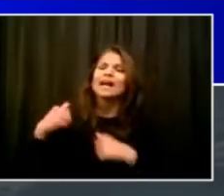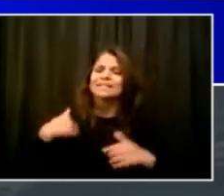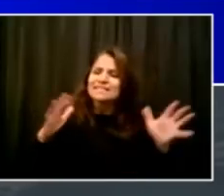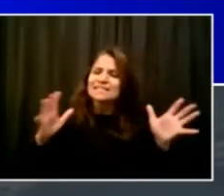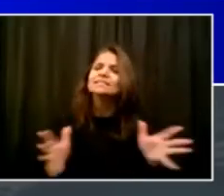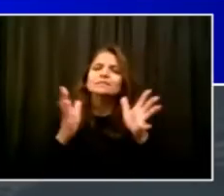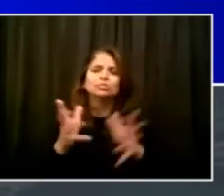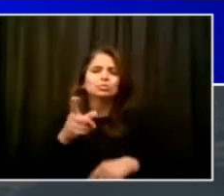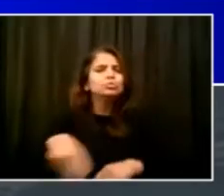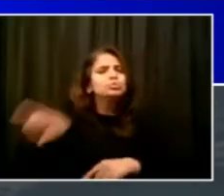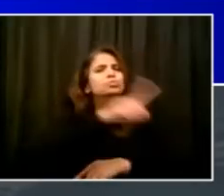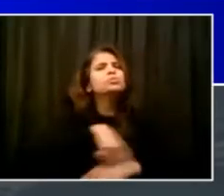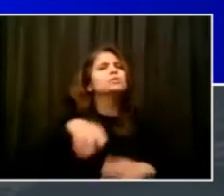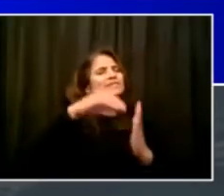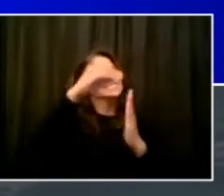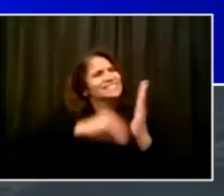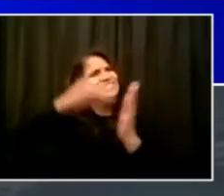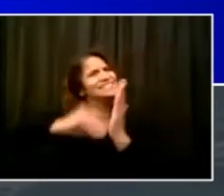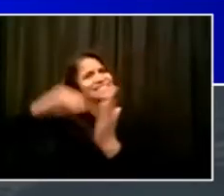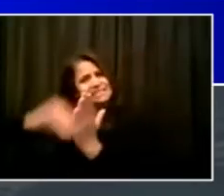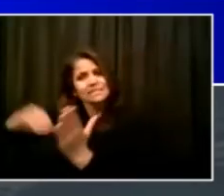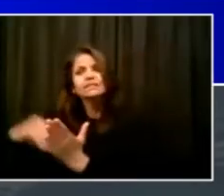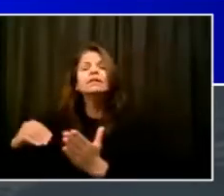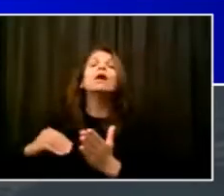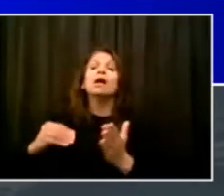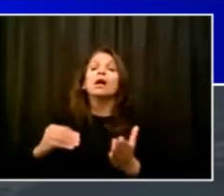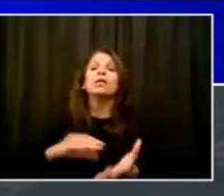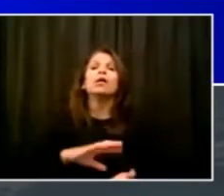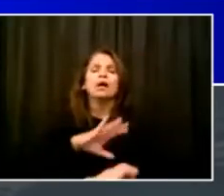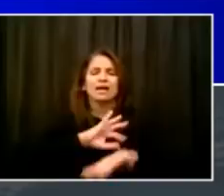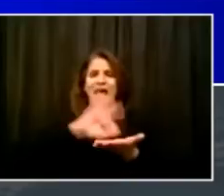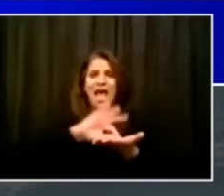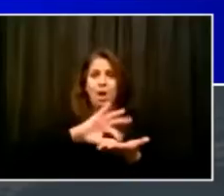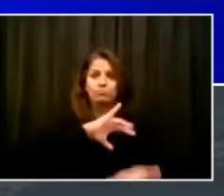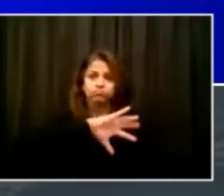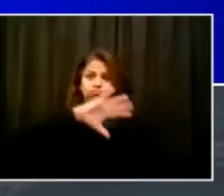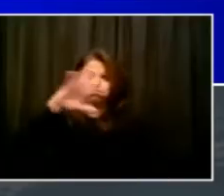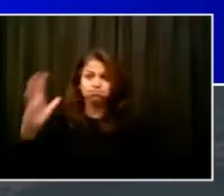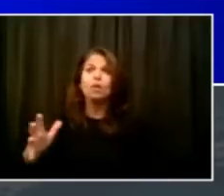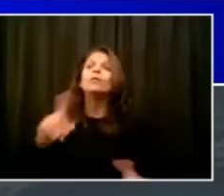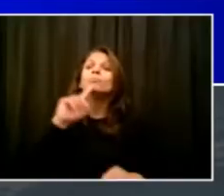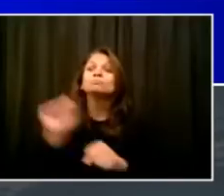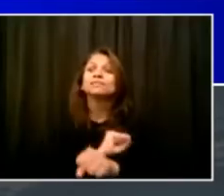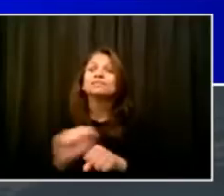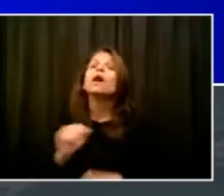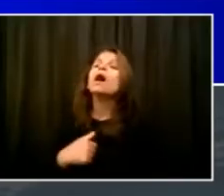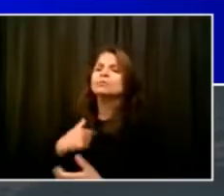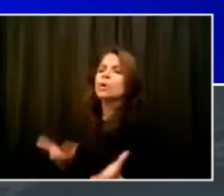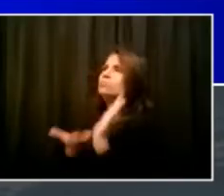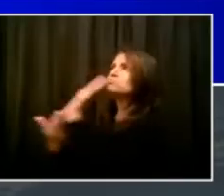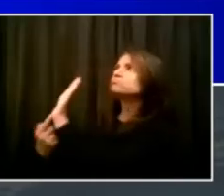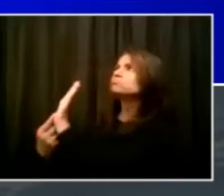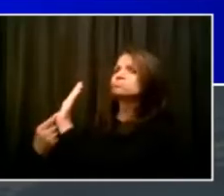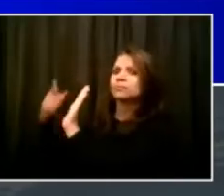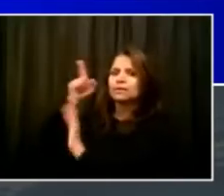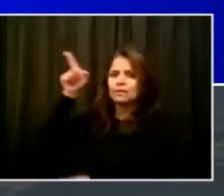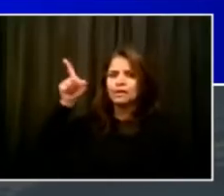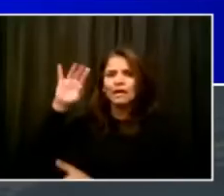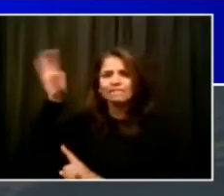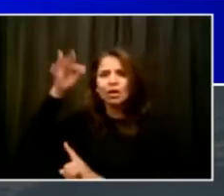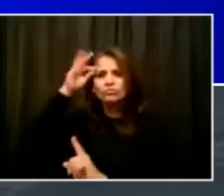What does this money go for? So the pool of money that is affected by the census, one estimate puts it at